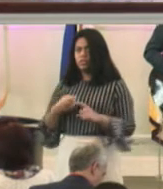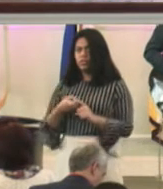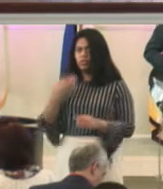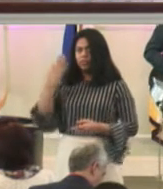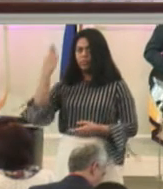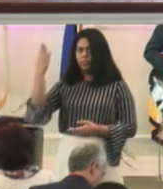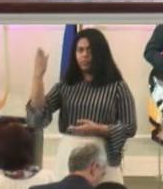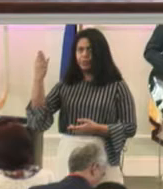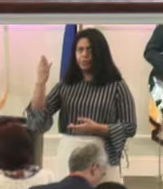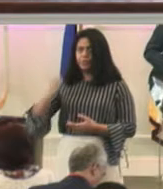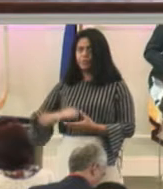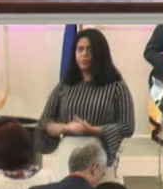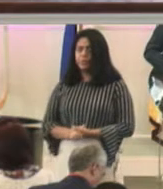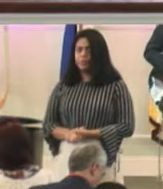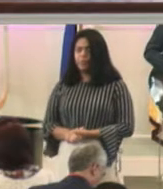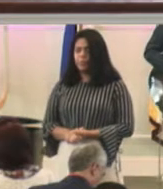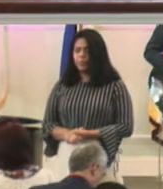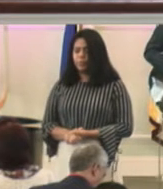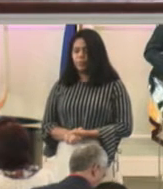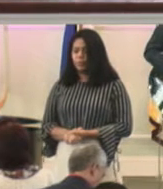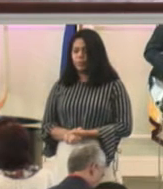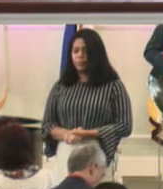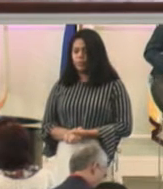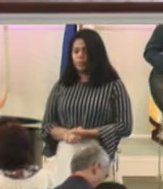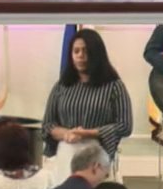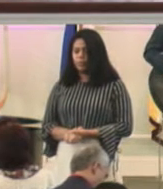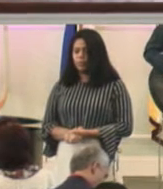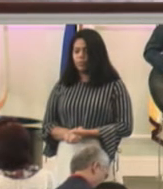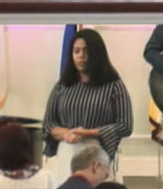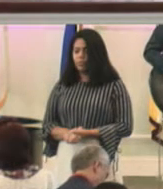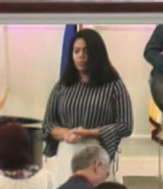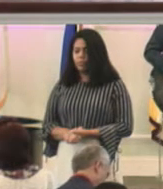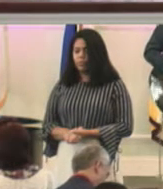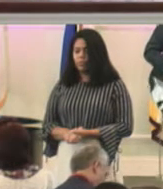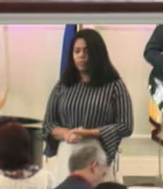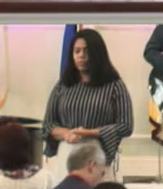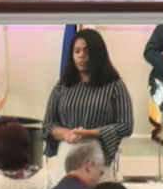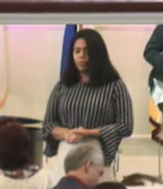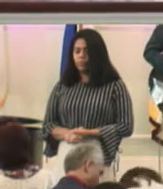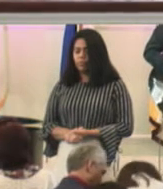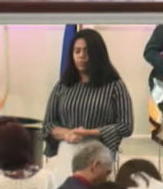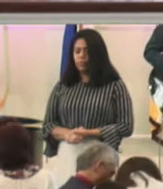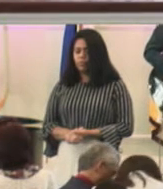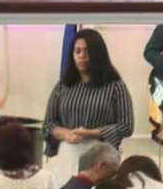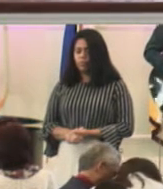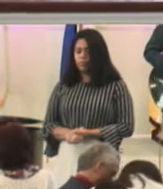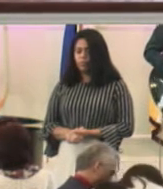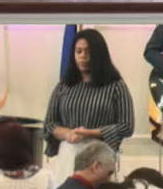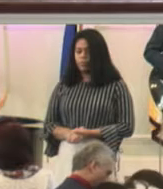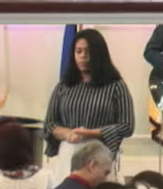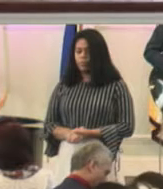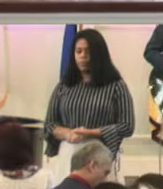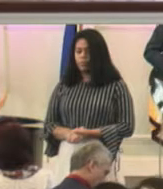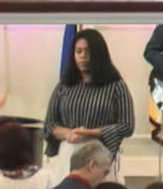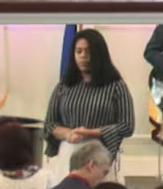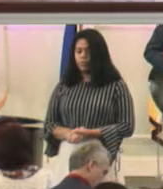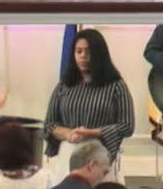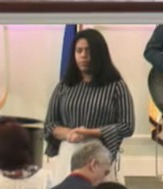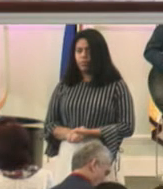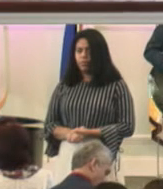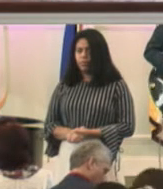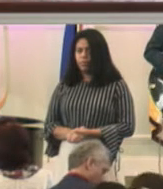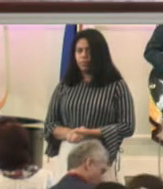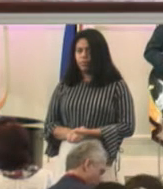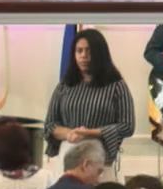you forgive us, every single person here, and those people worshiping with us on the internet. Father,